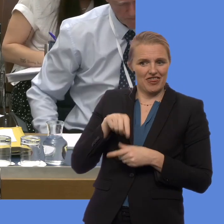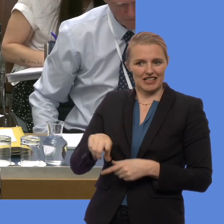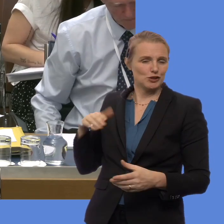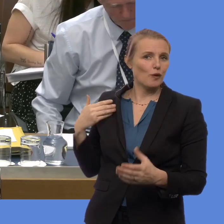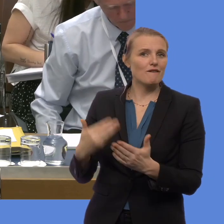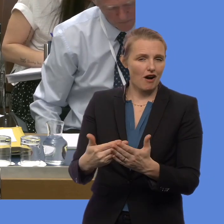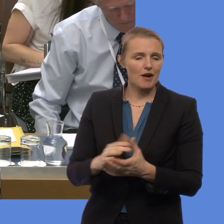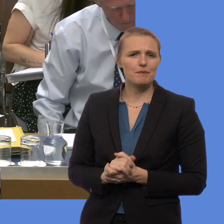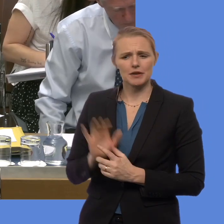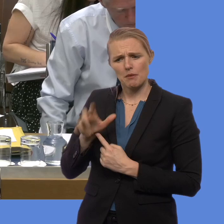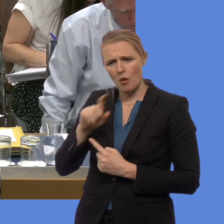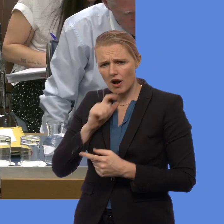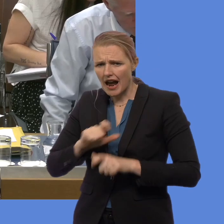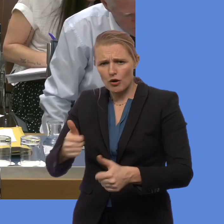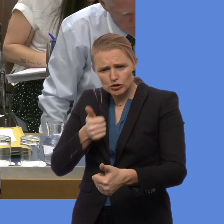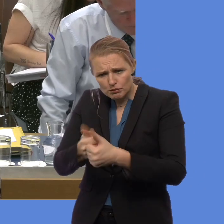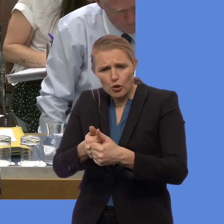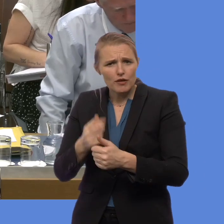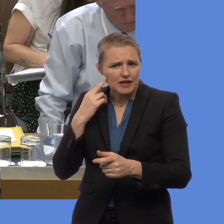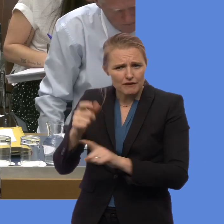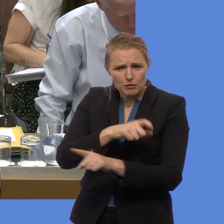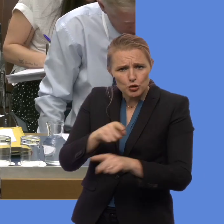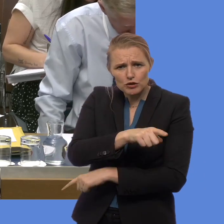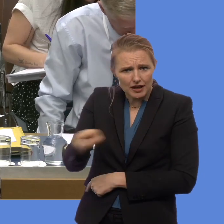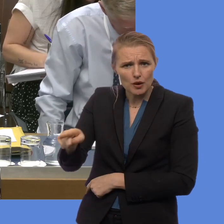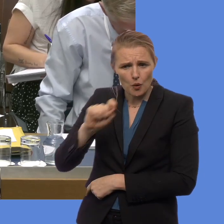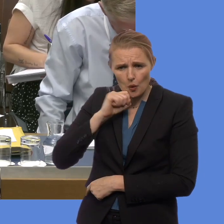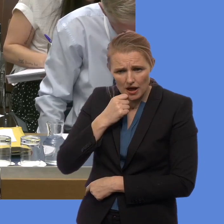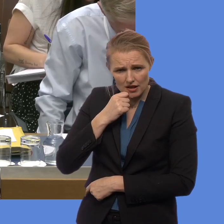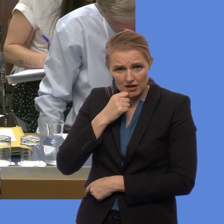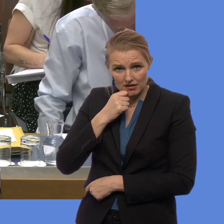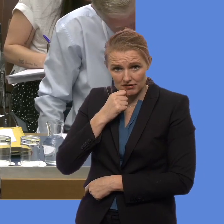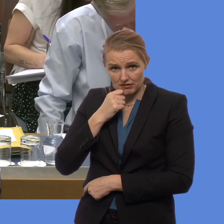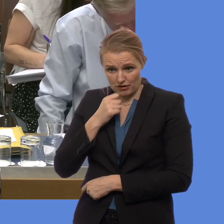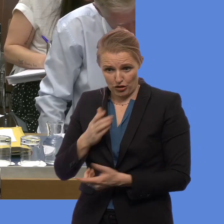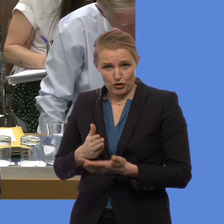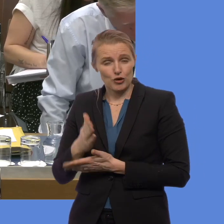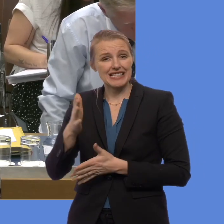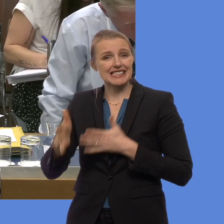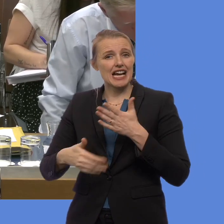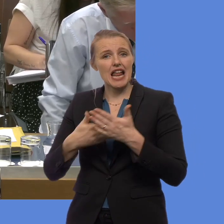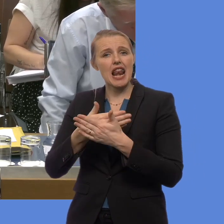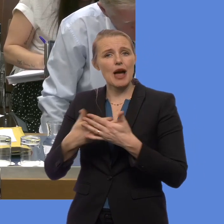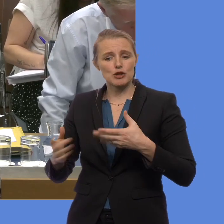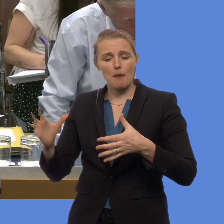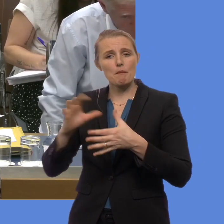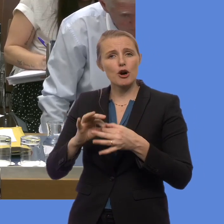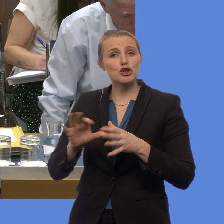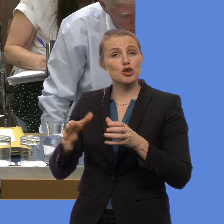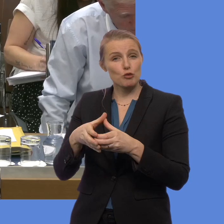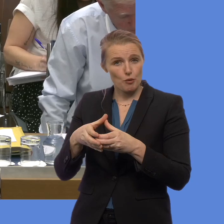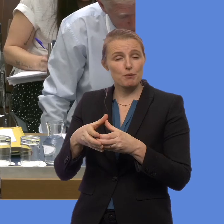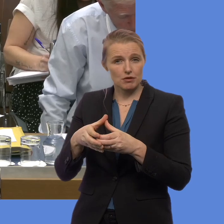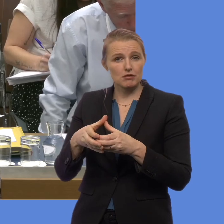the deaf community and executive department colleagues through its lead role in the Sign Language Partnership Group. It will continue to bring its many